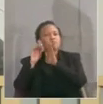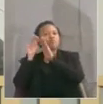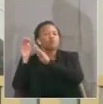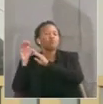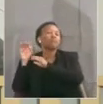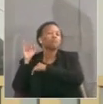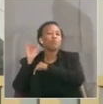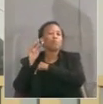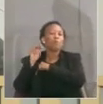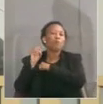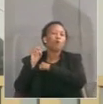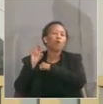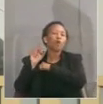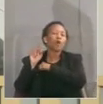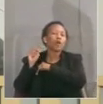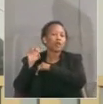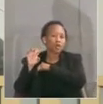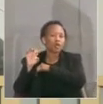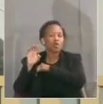Commission.